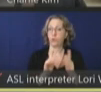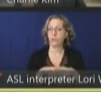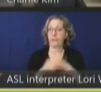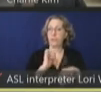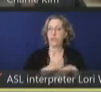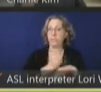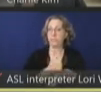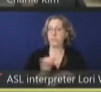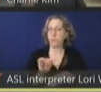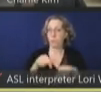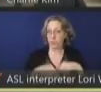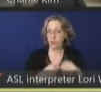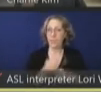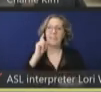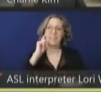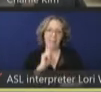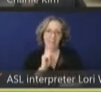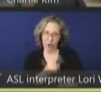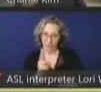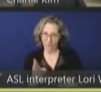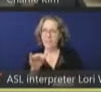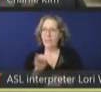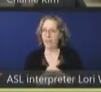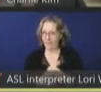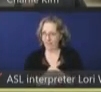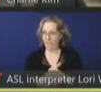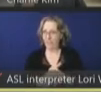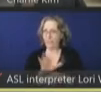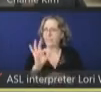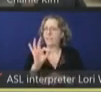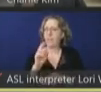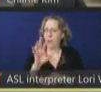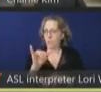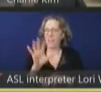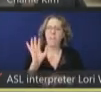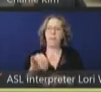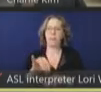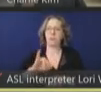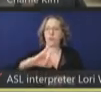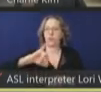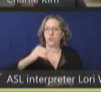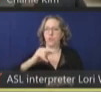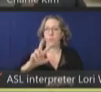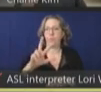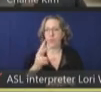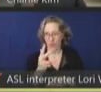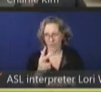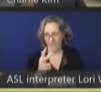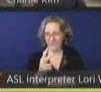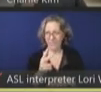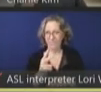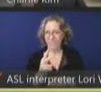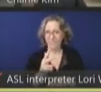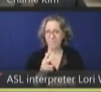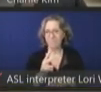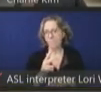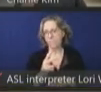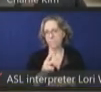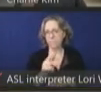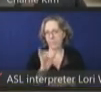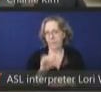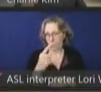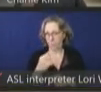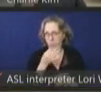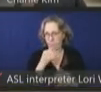Deaf and Hard of Hearing Night at Fenway, which will be June 3rd, which is the second of two games on June 3rd.